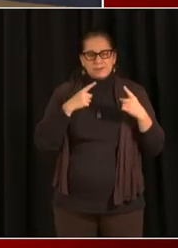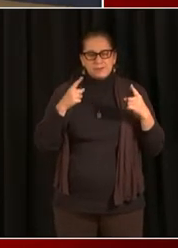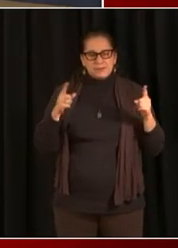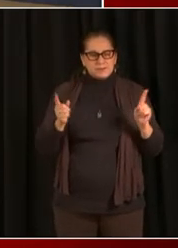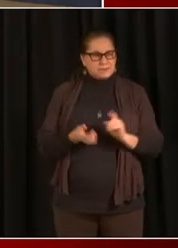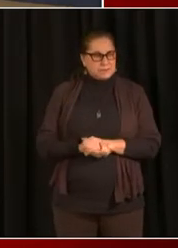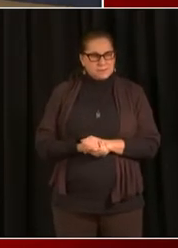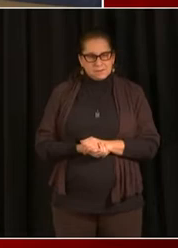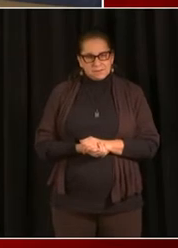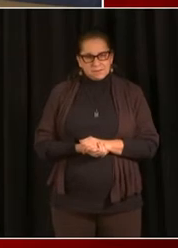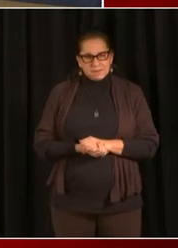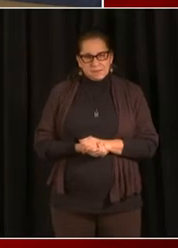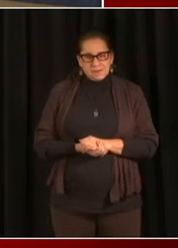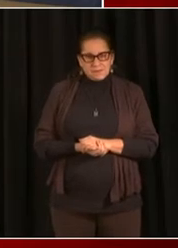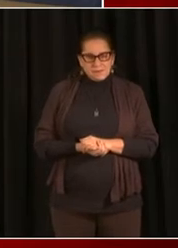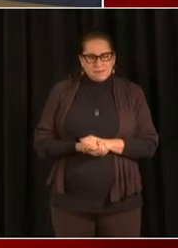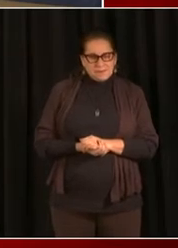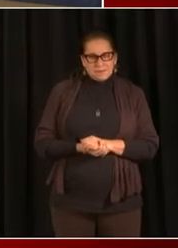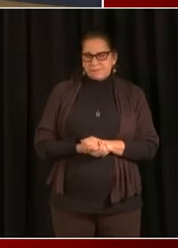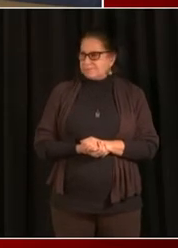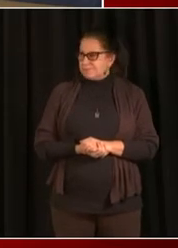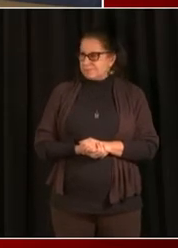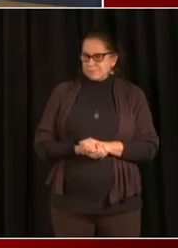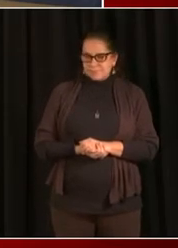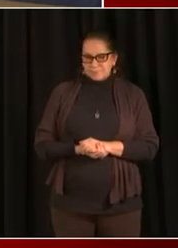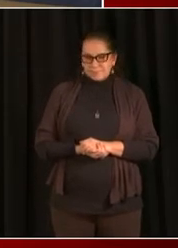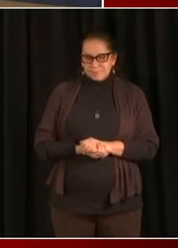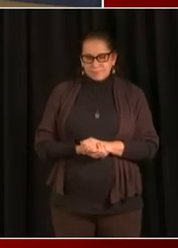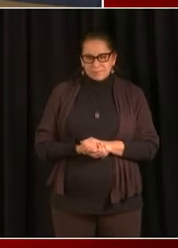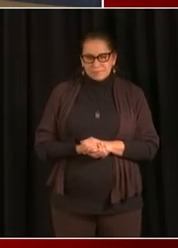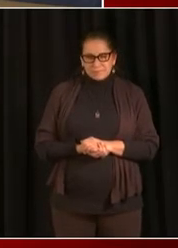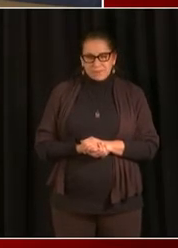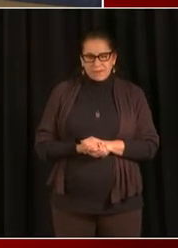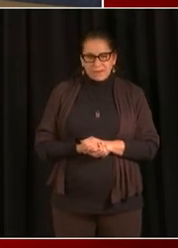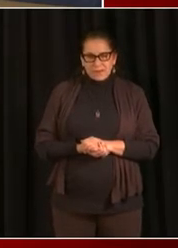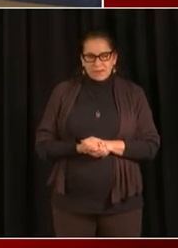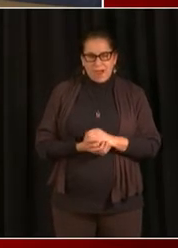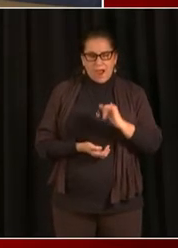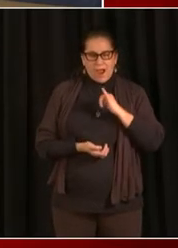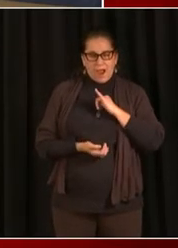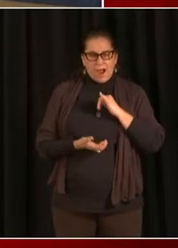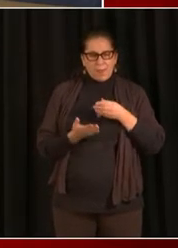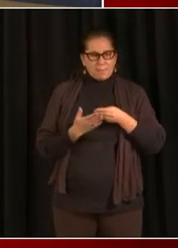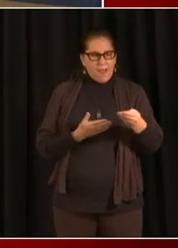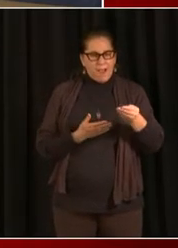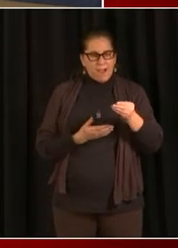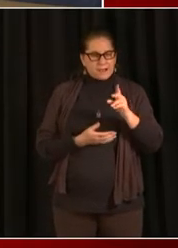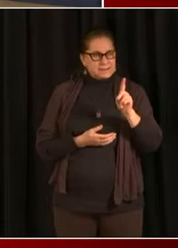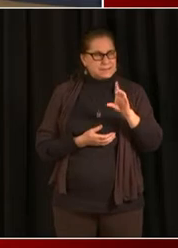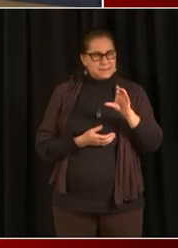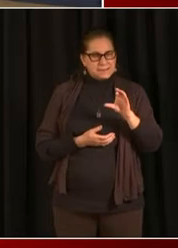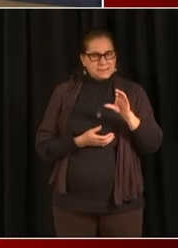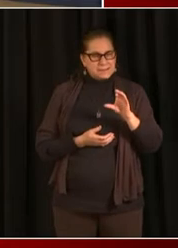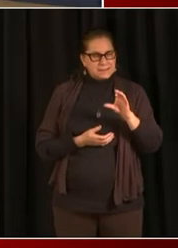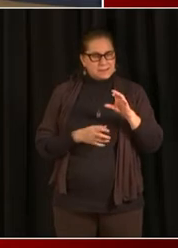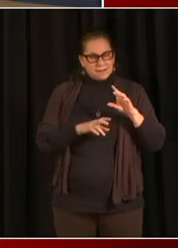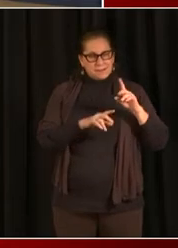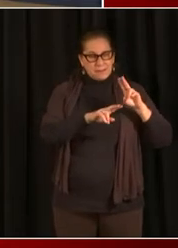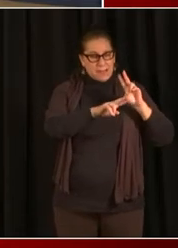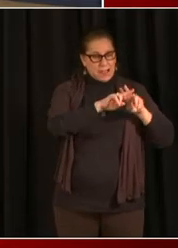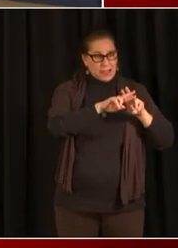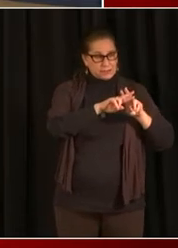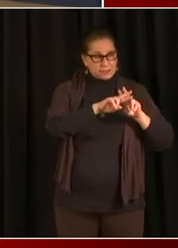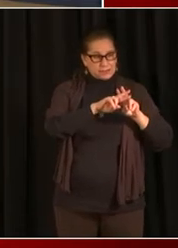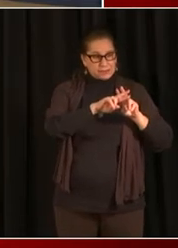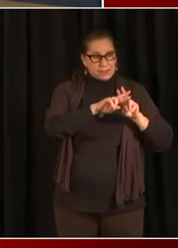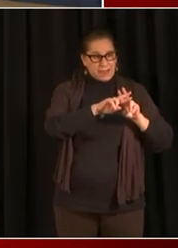success of them? Kind of like they pointed out the iBuyDC challenge. How do you track that and its support that it generates